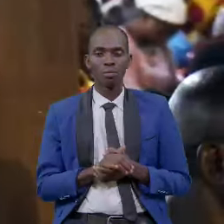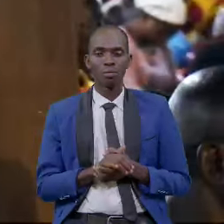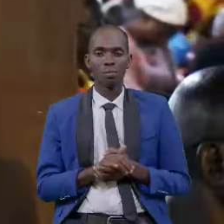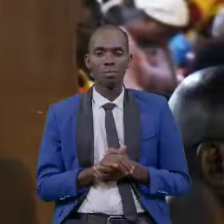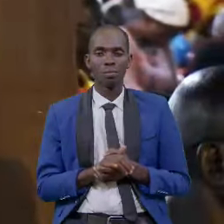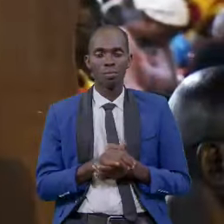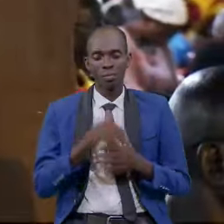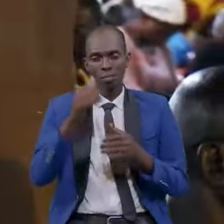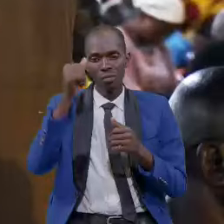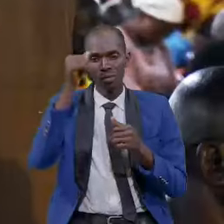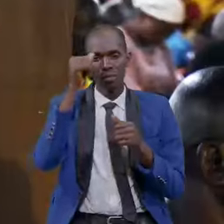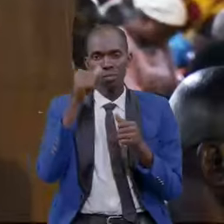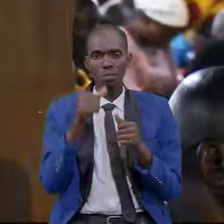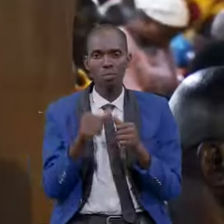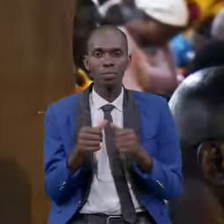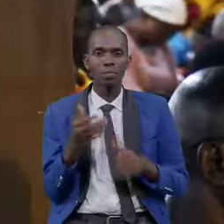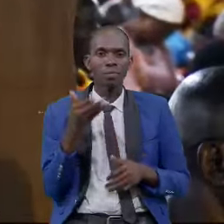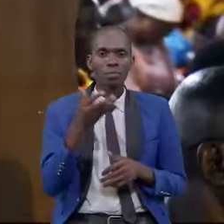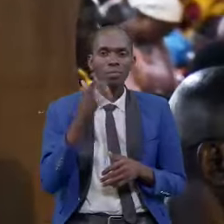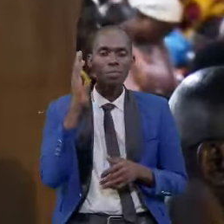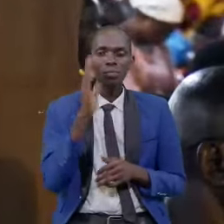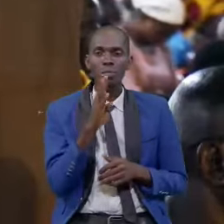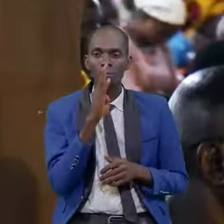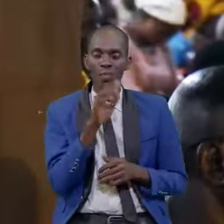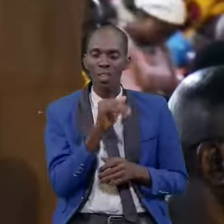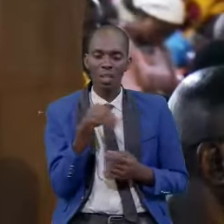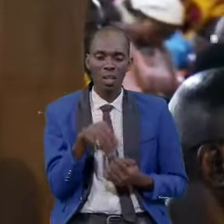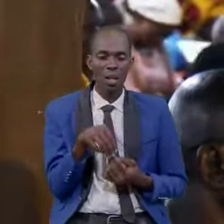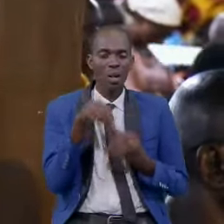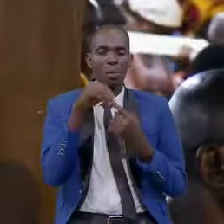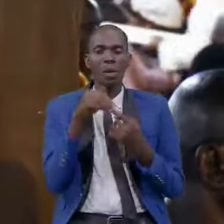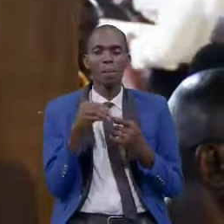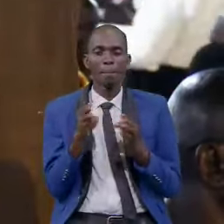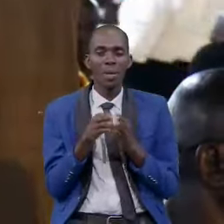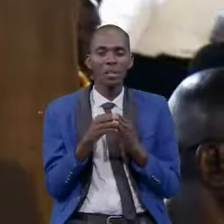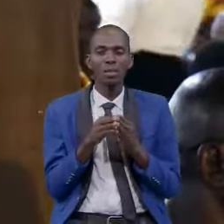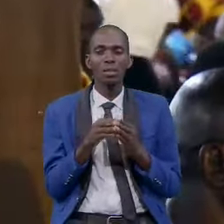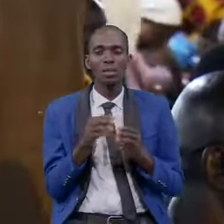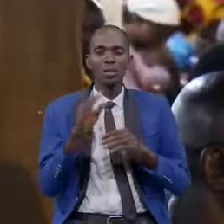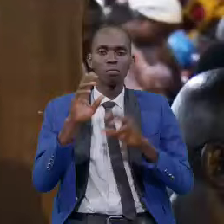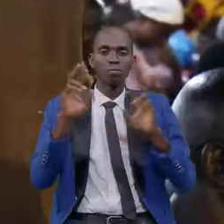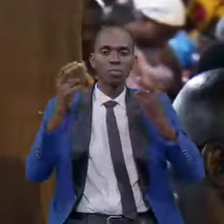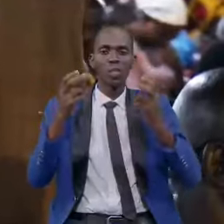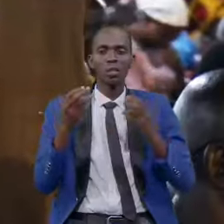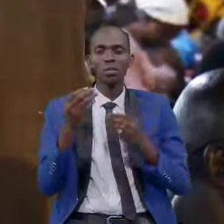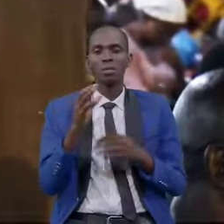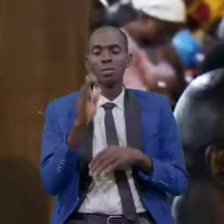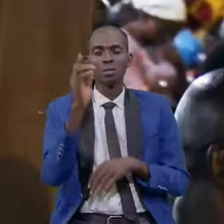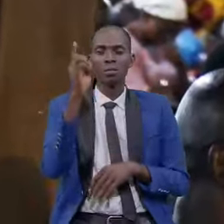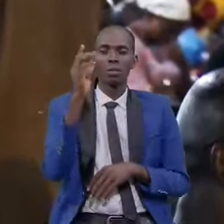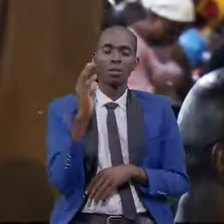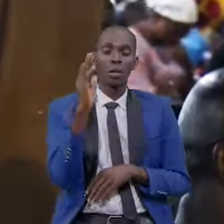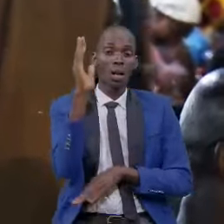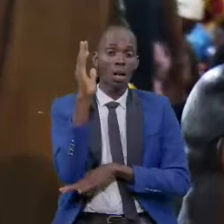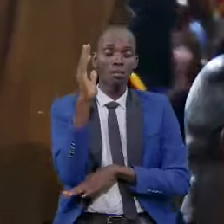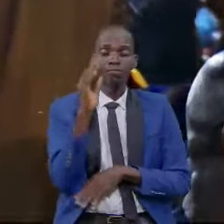Remember, there will be a special meeting, lunch hour with Jesus, for all those who gave their life